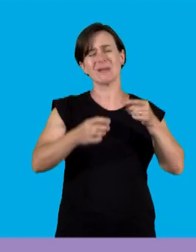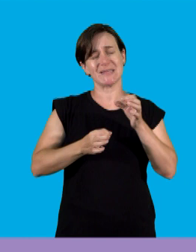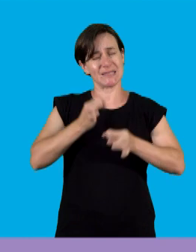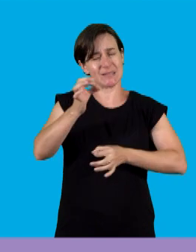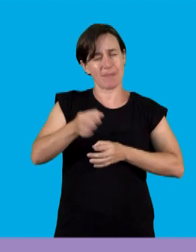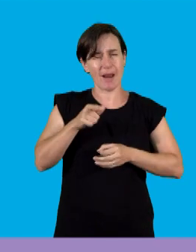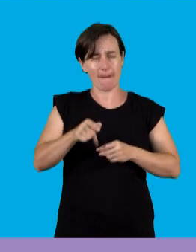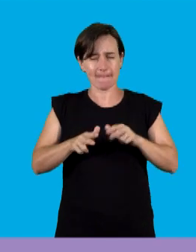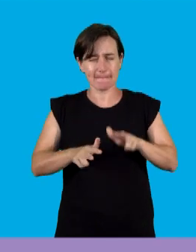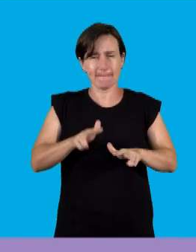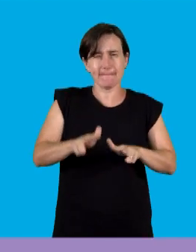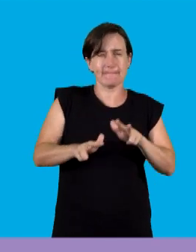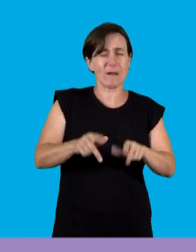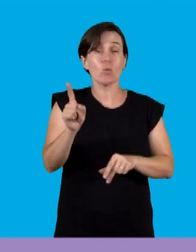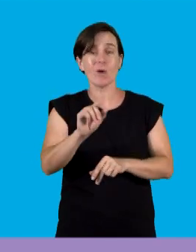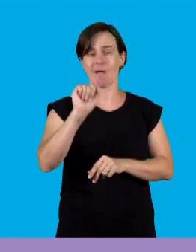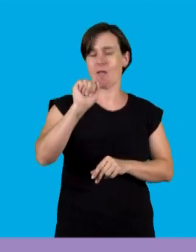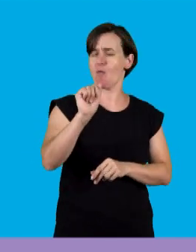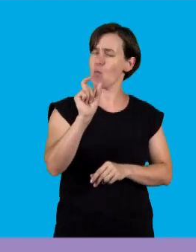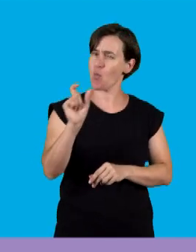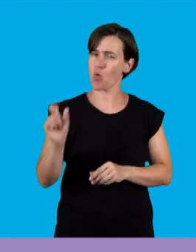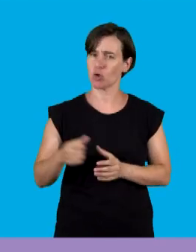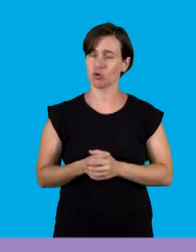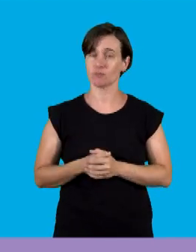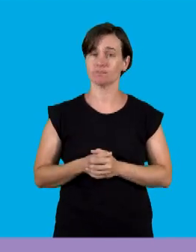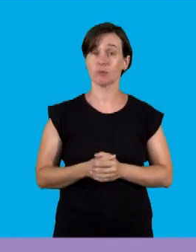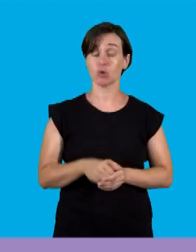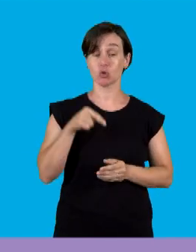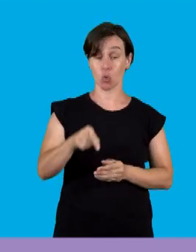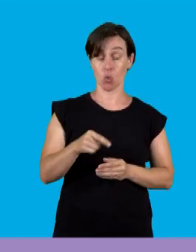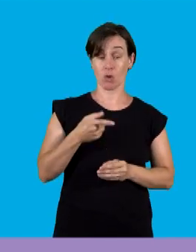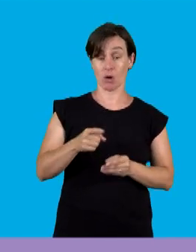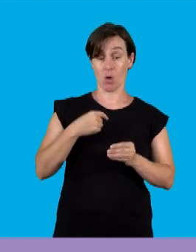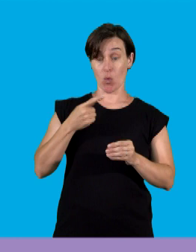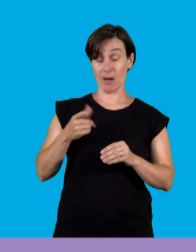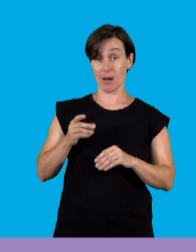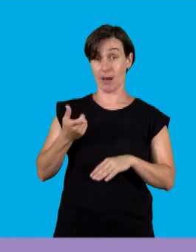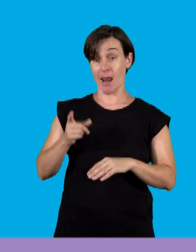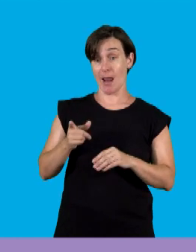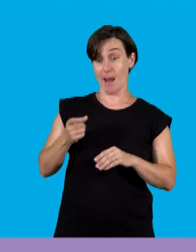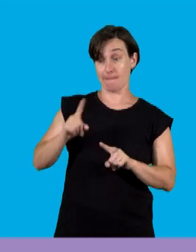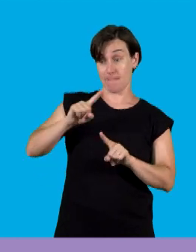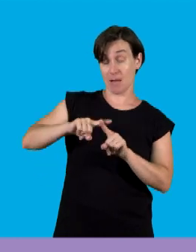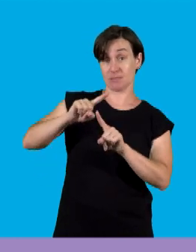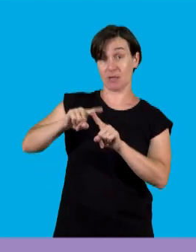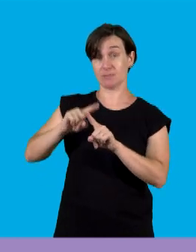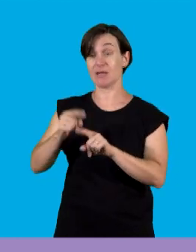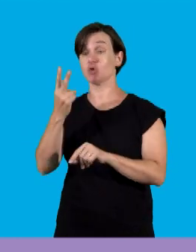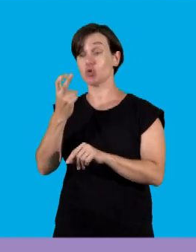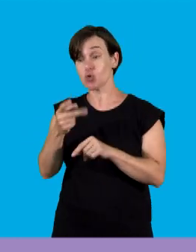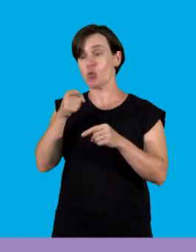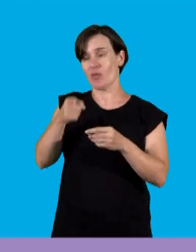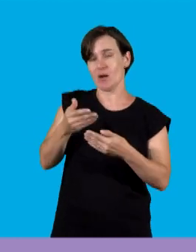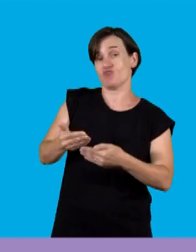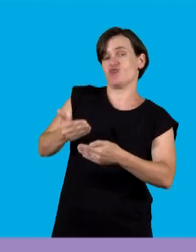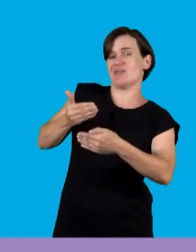have stated here, that the difference that is being added is 2 more than the last difference. So we